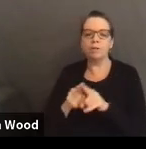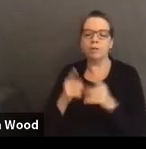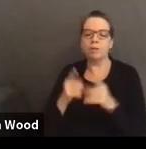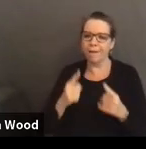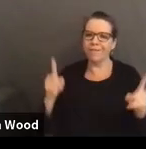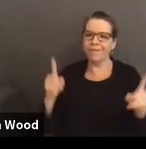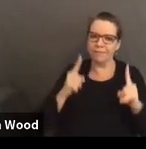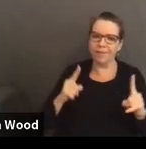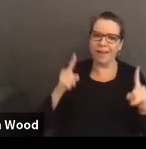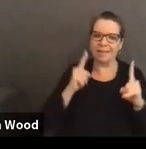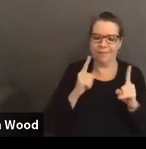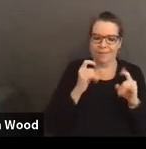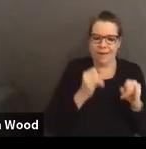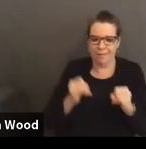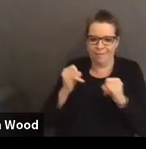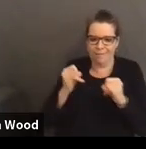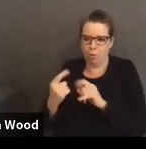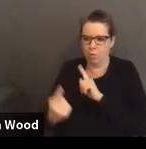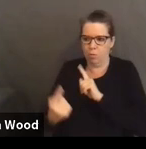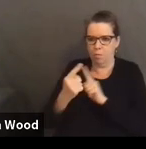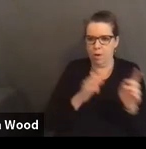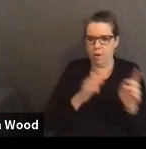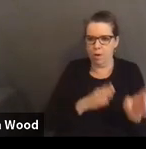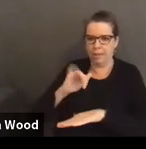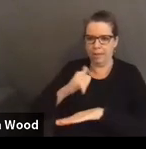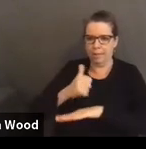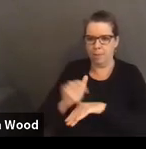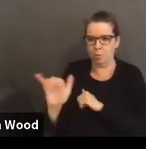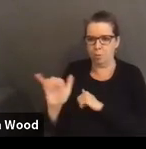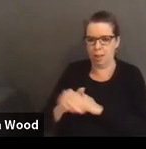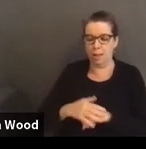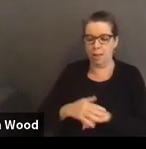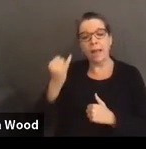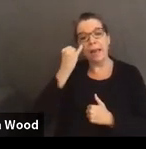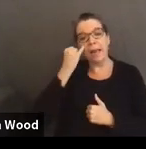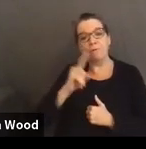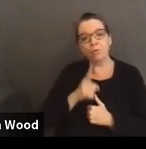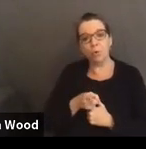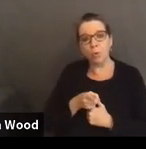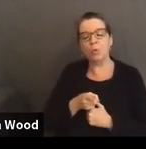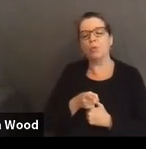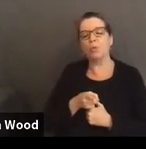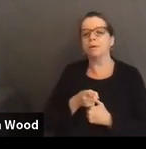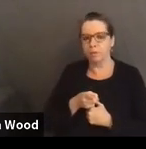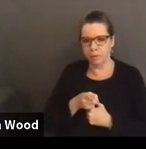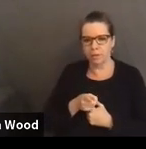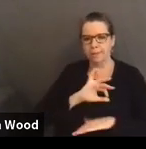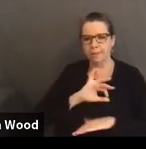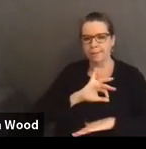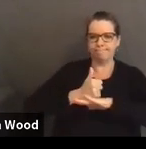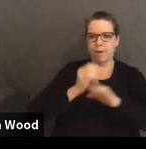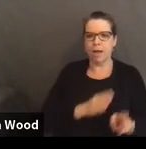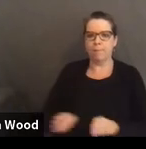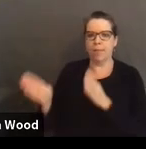synchronous and in-person plans set up. If this is true, you would be creating a plan to